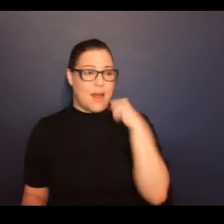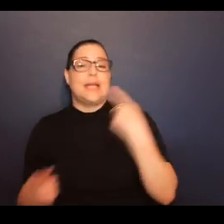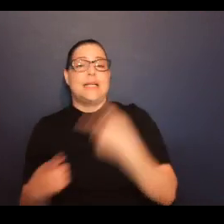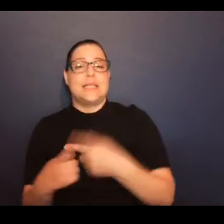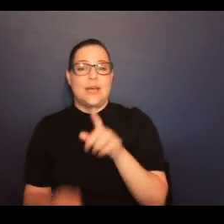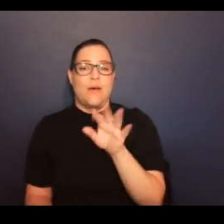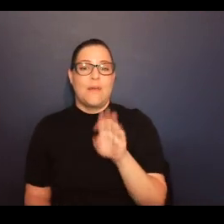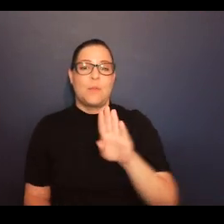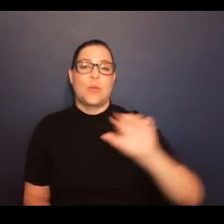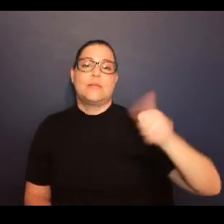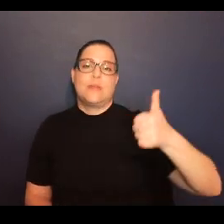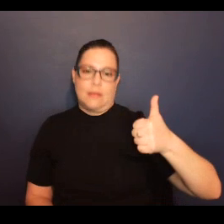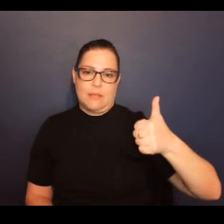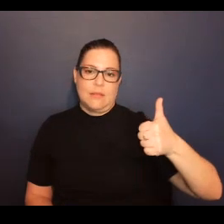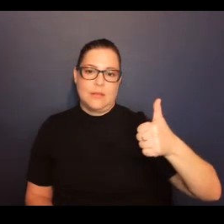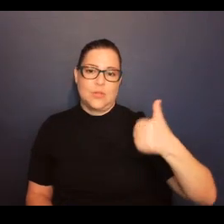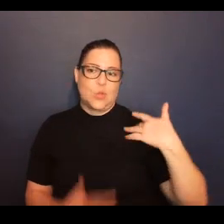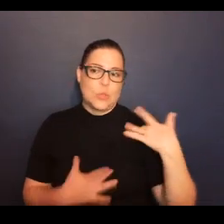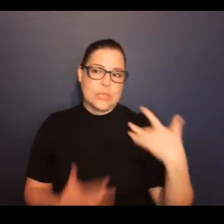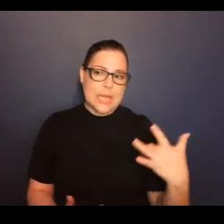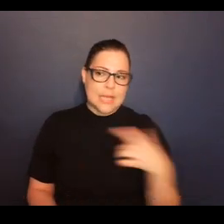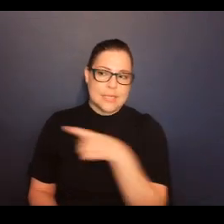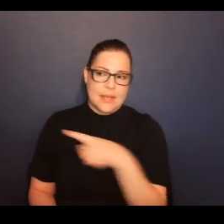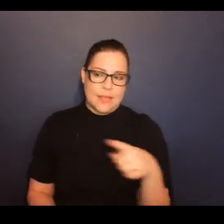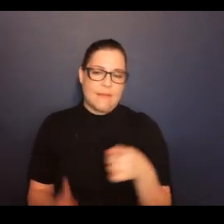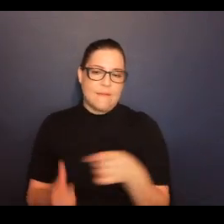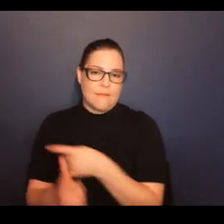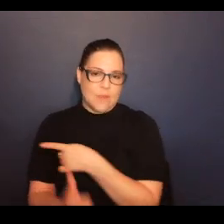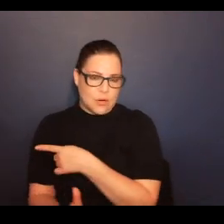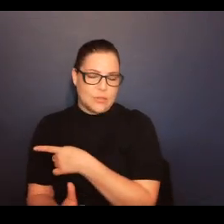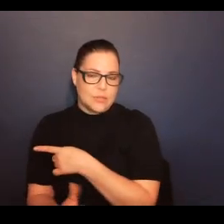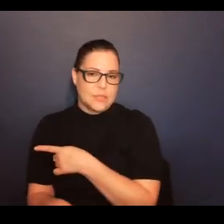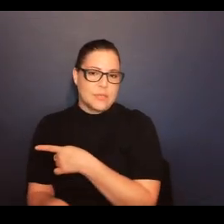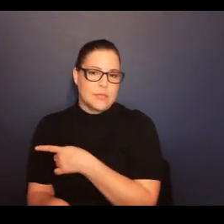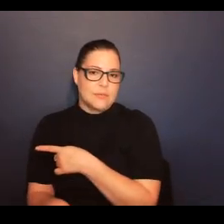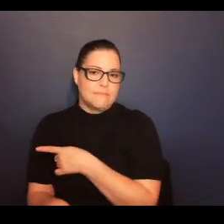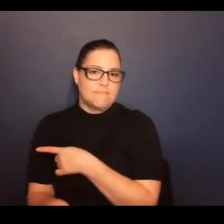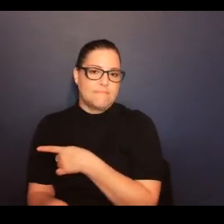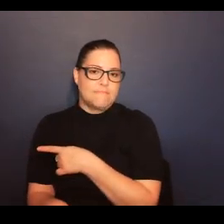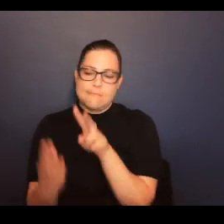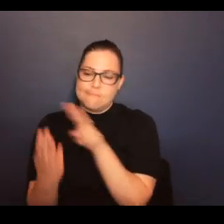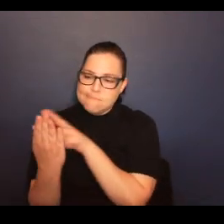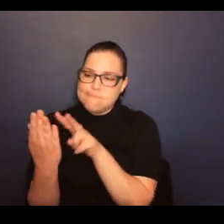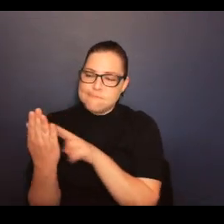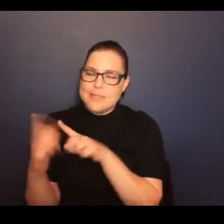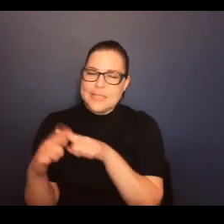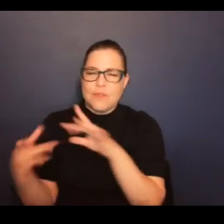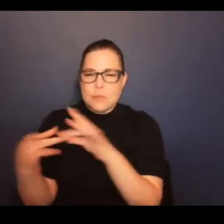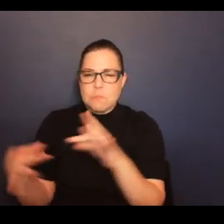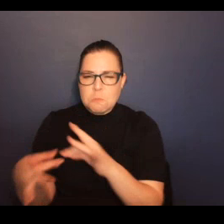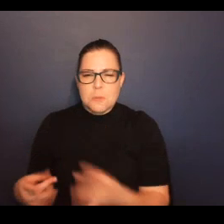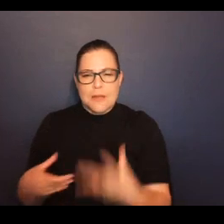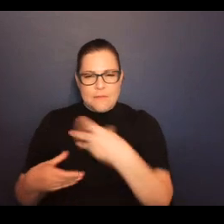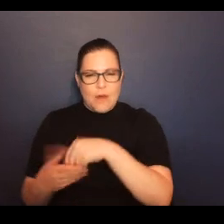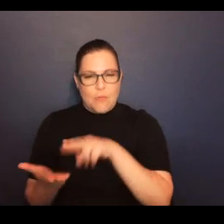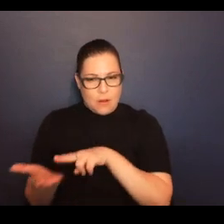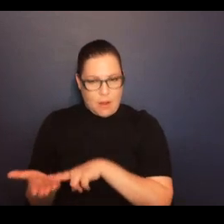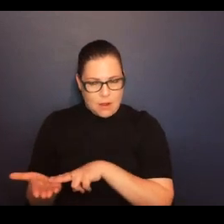10th. So usually the crab board will get the benefit of, looking at the terms and condition